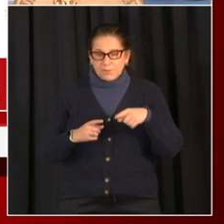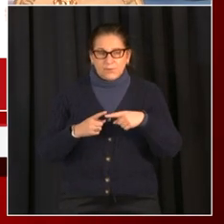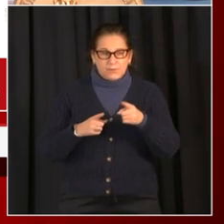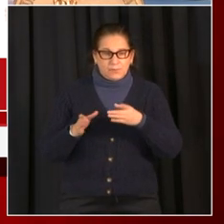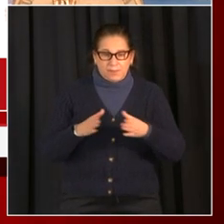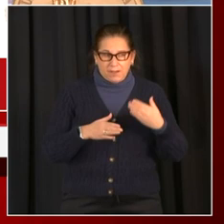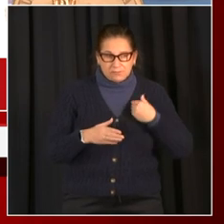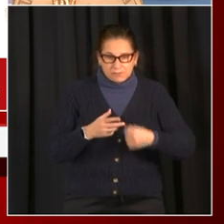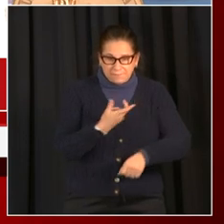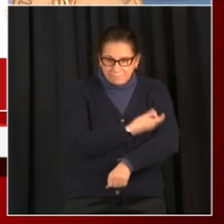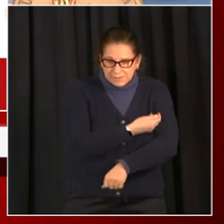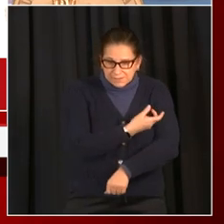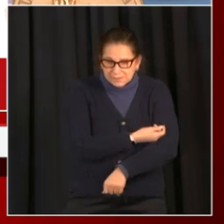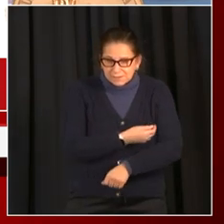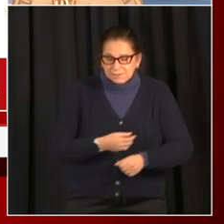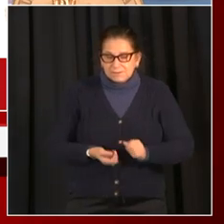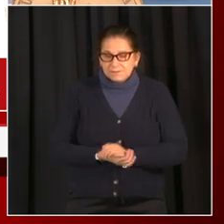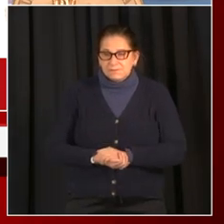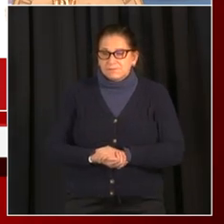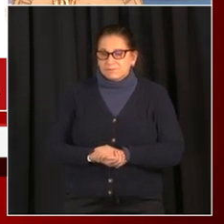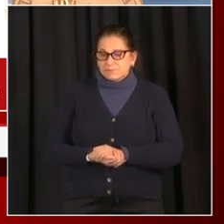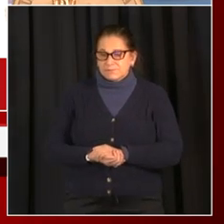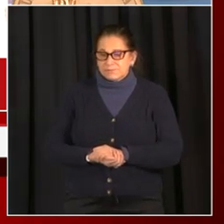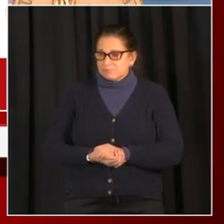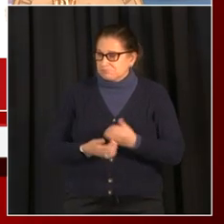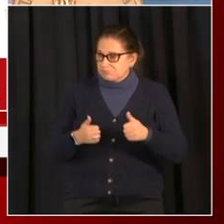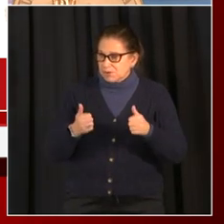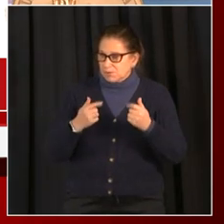get vaccinated. Okay, any questions?